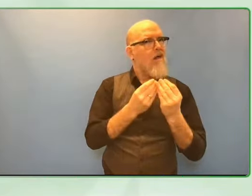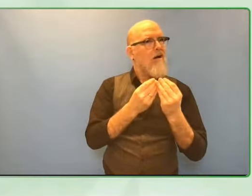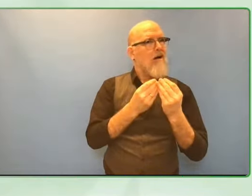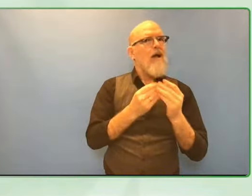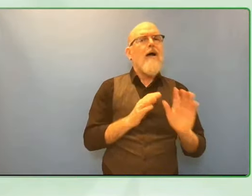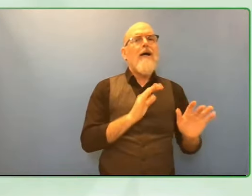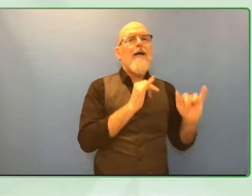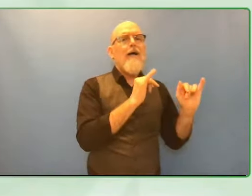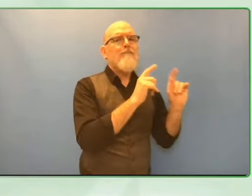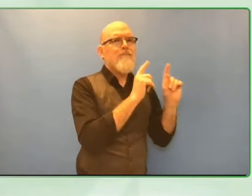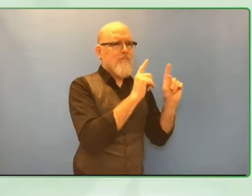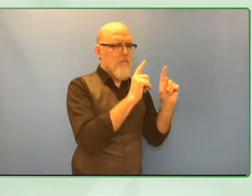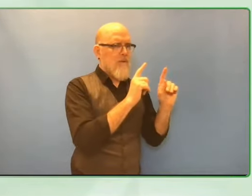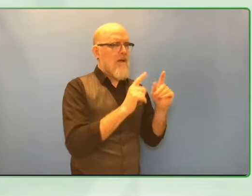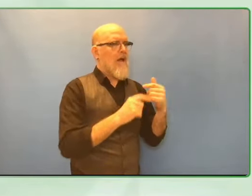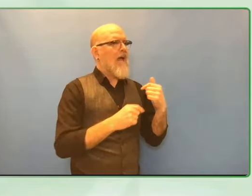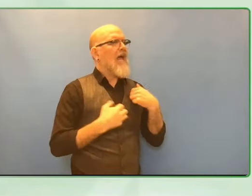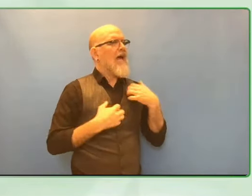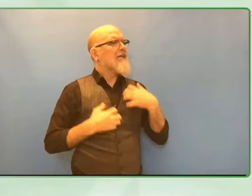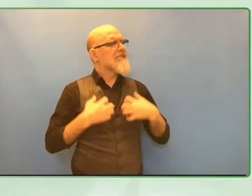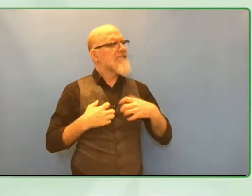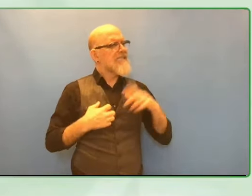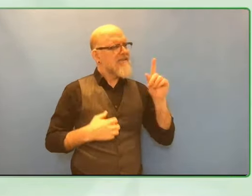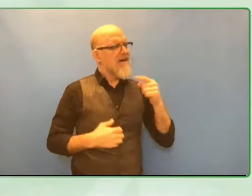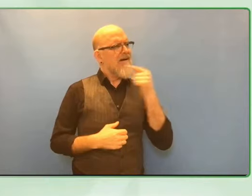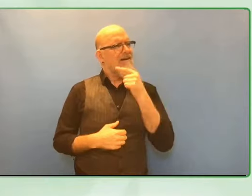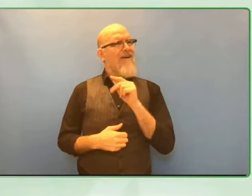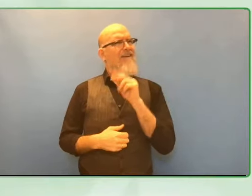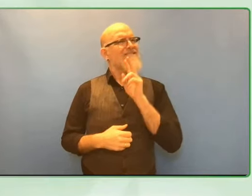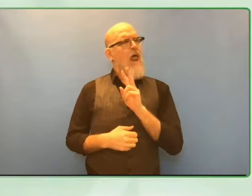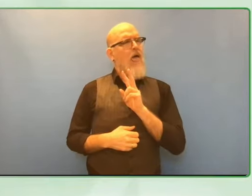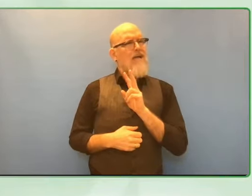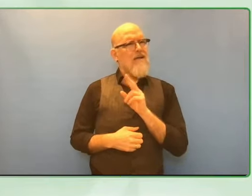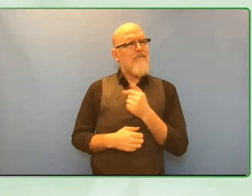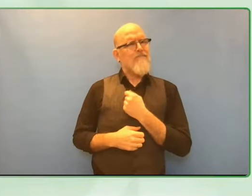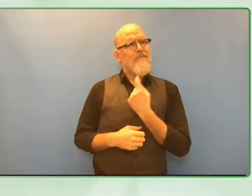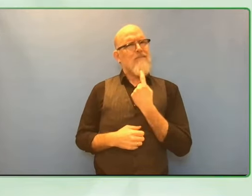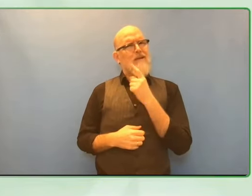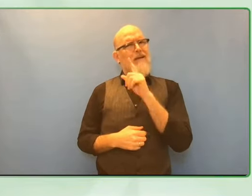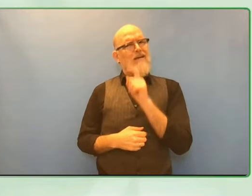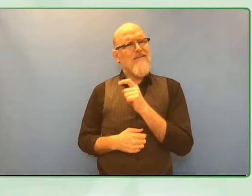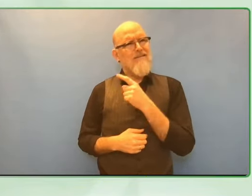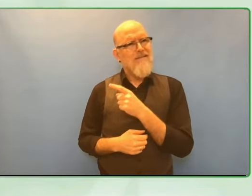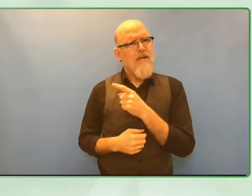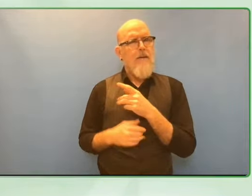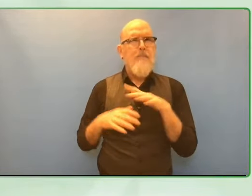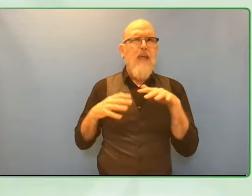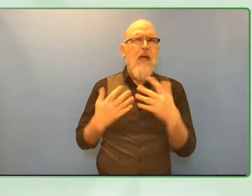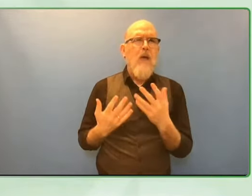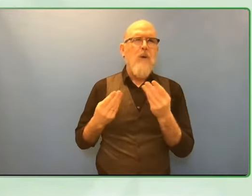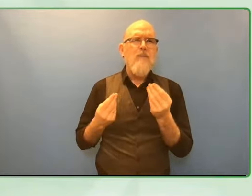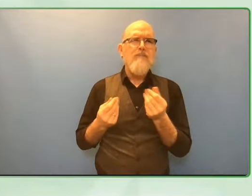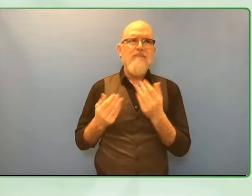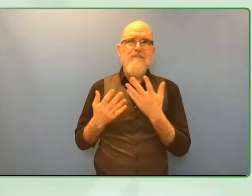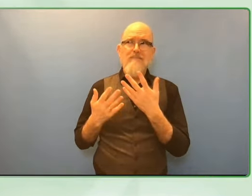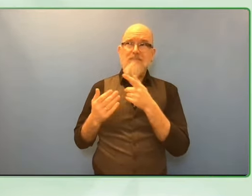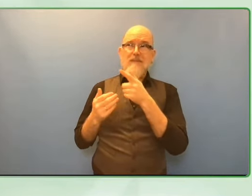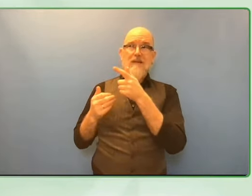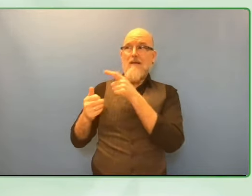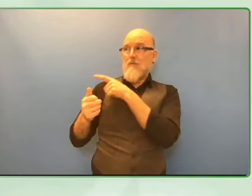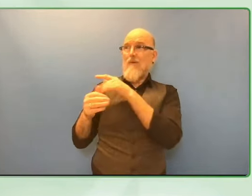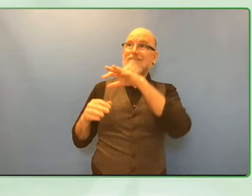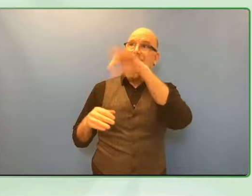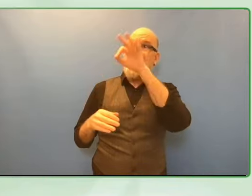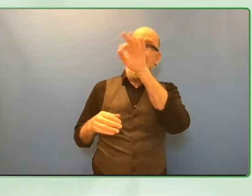with, which is how do you find partners? What is the